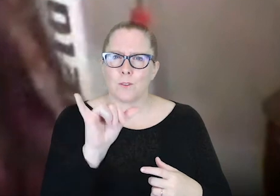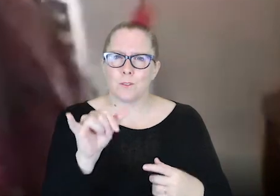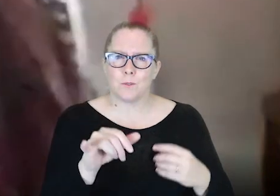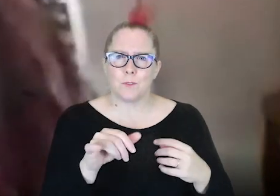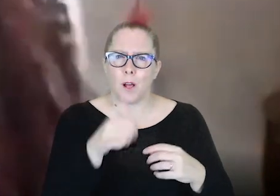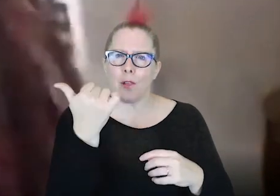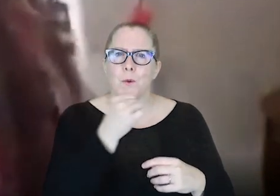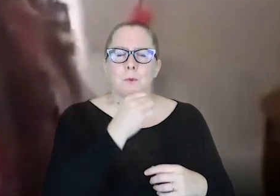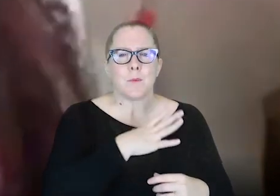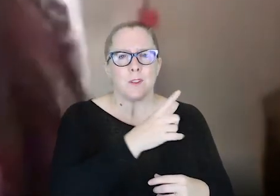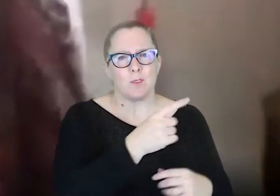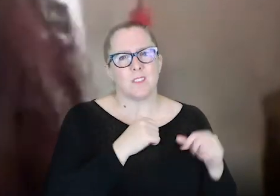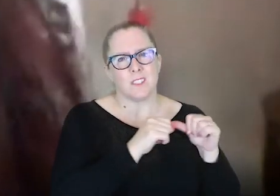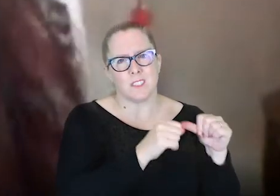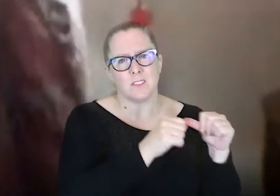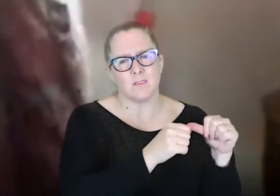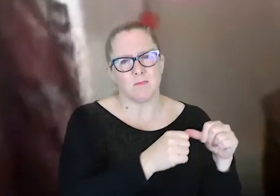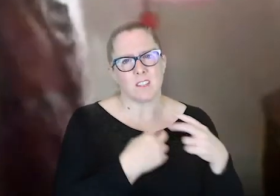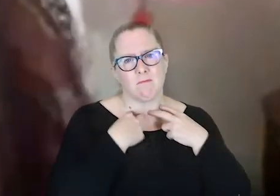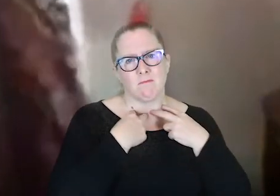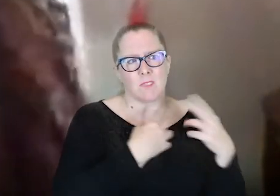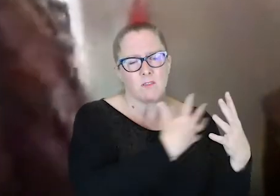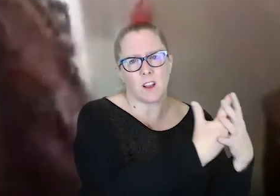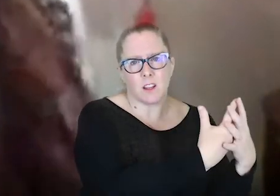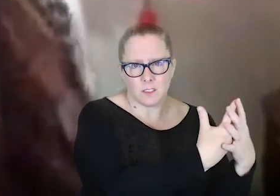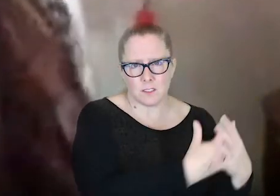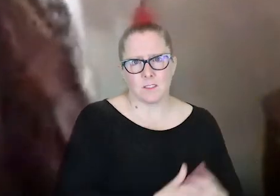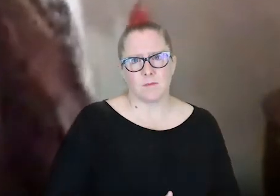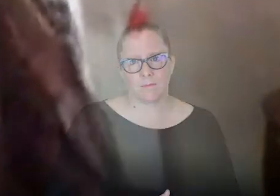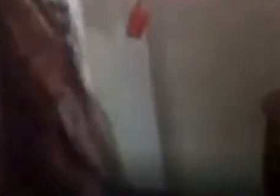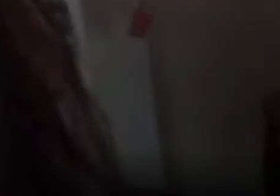but at the same time, think about those who are still confined in the homes.